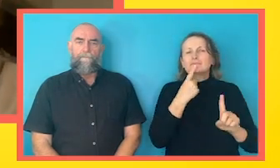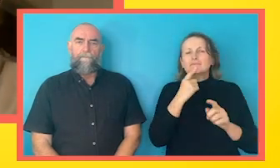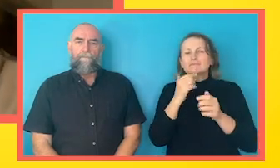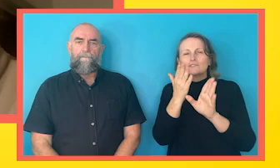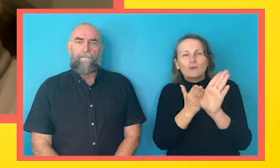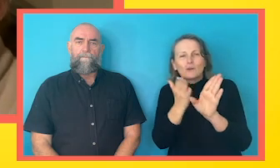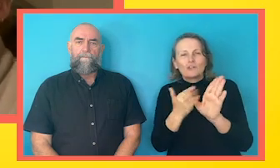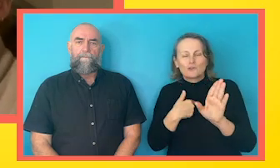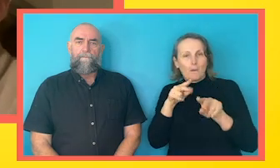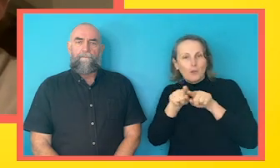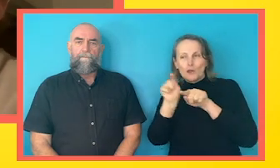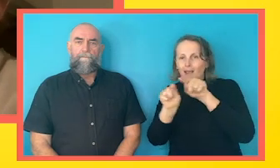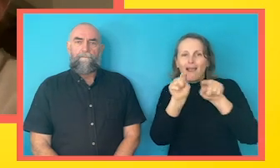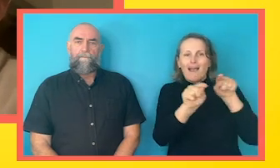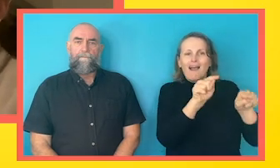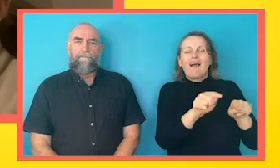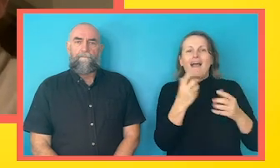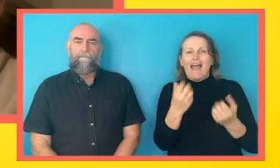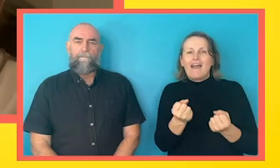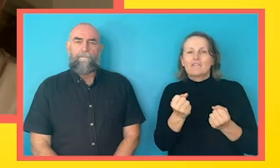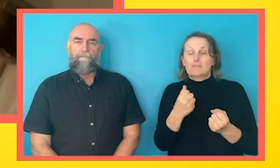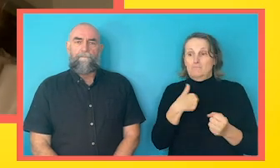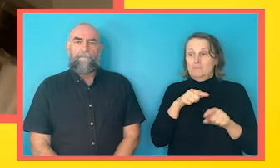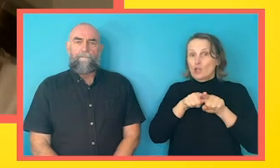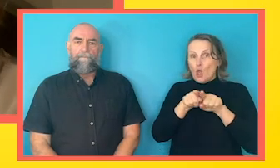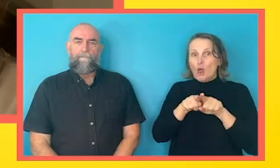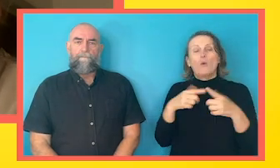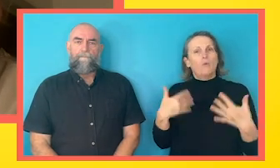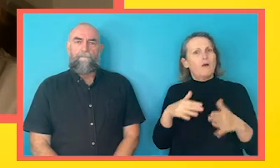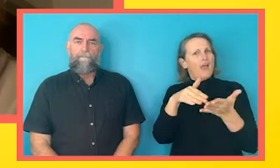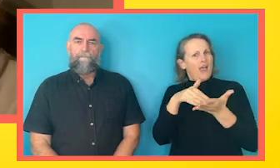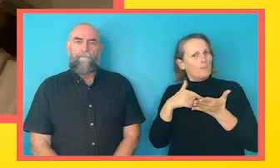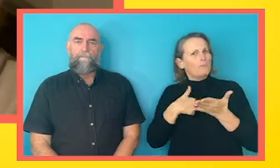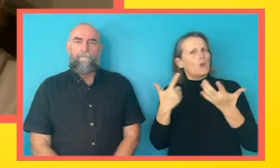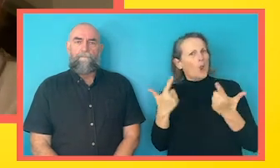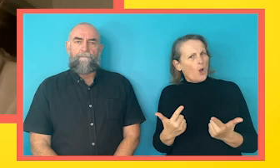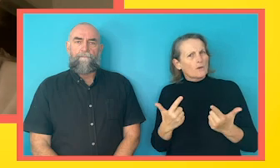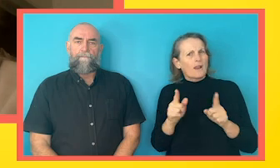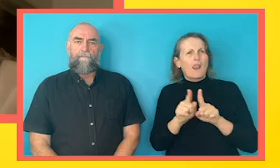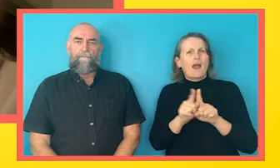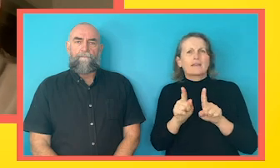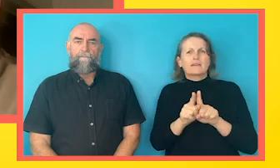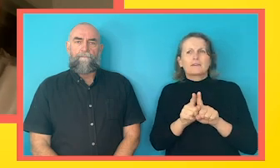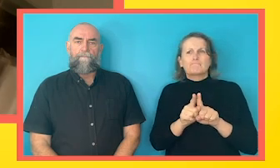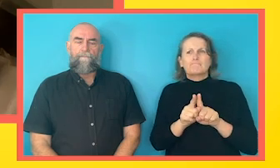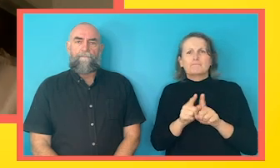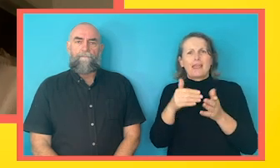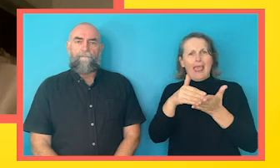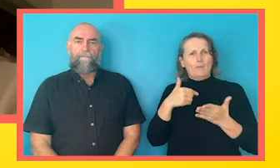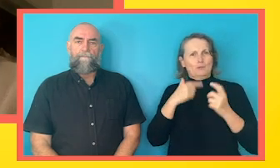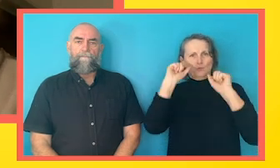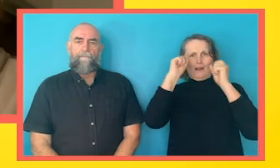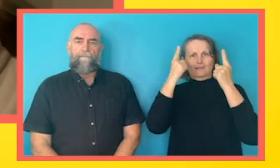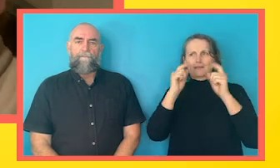I'm learning about all the different kinds, and the things that I've learned have been very helpful so far in terms of understanding other